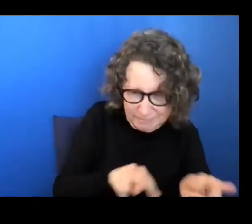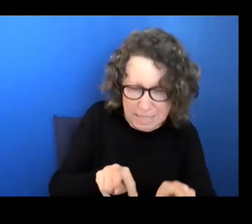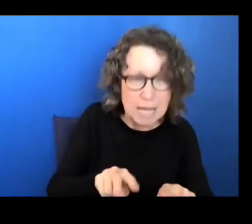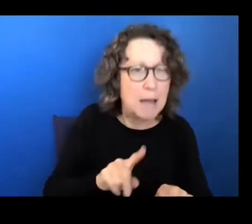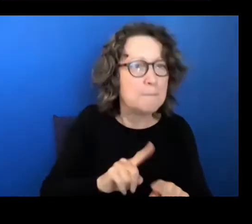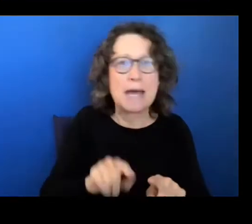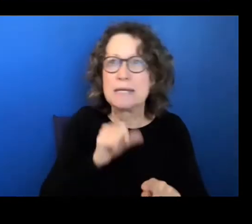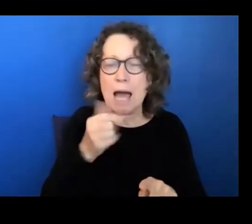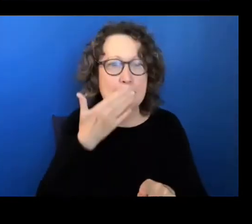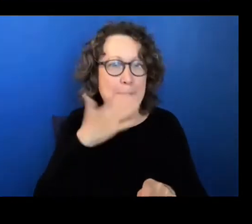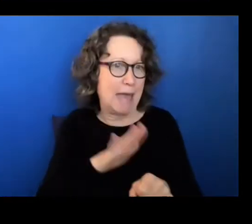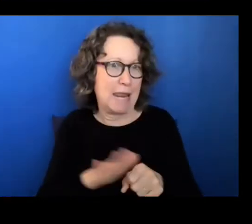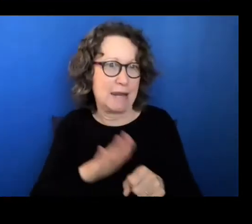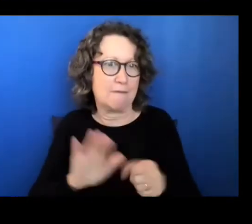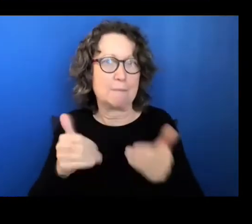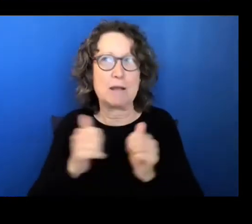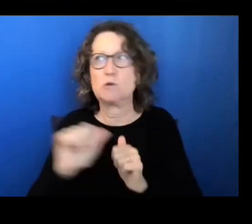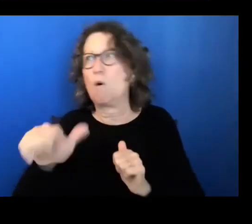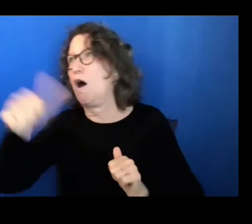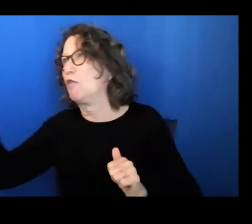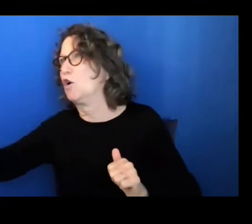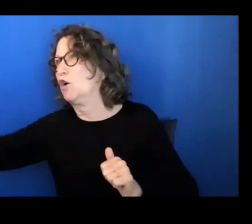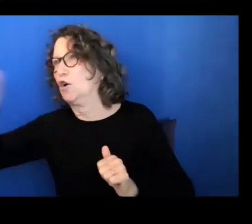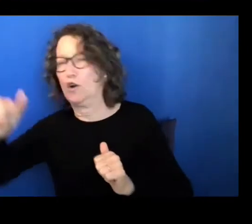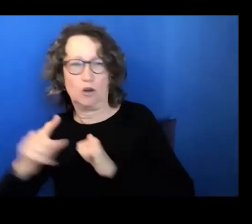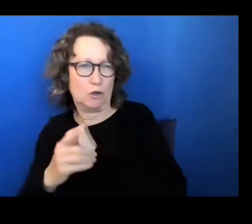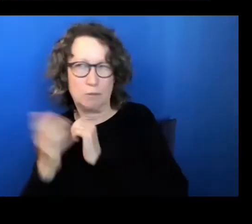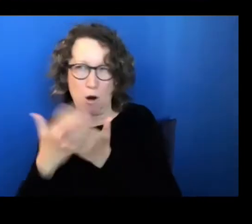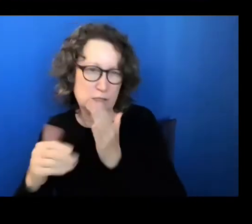the degree of other areas in the country.